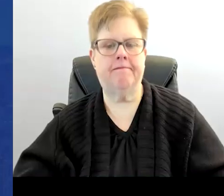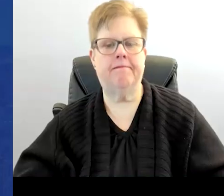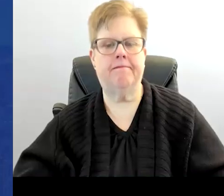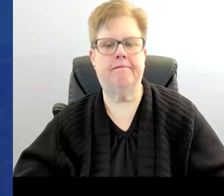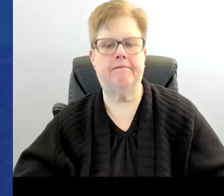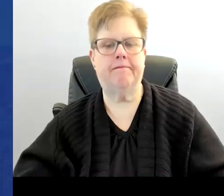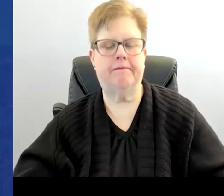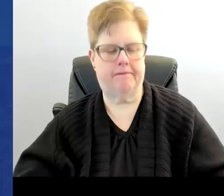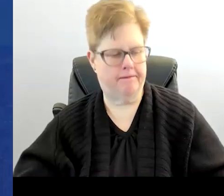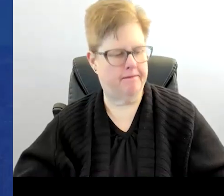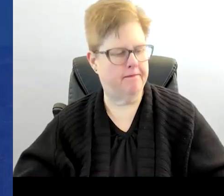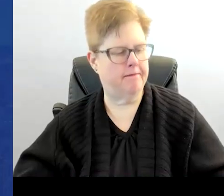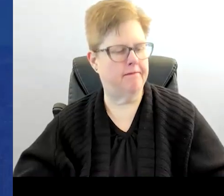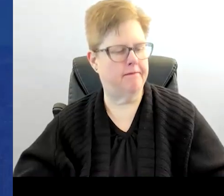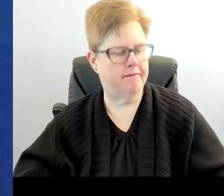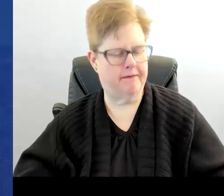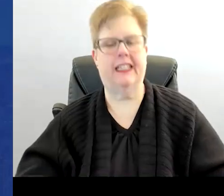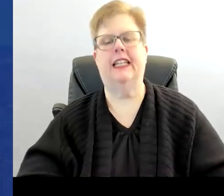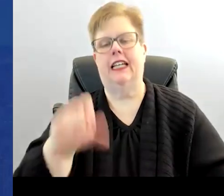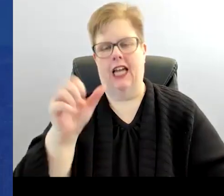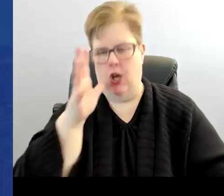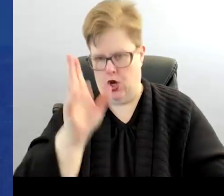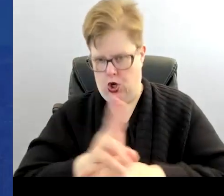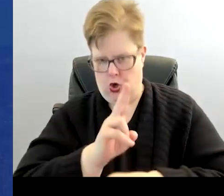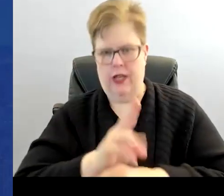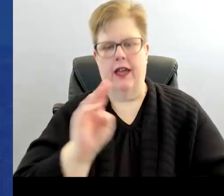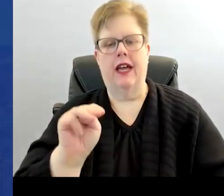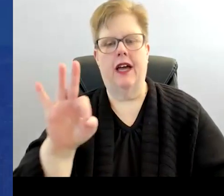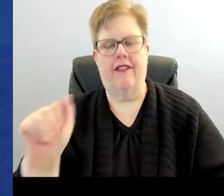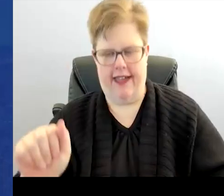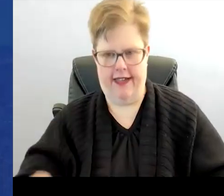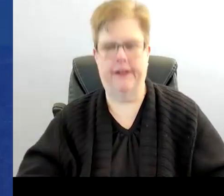Um, so yes, you will be using the MFA.